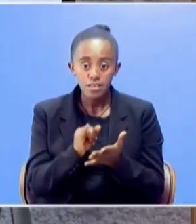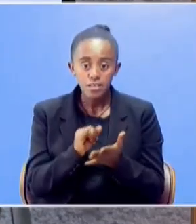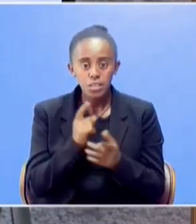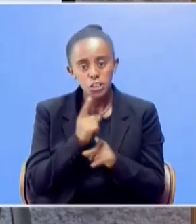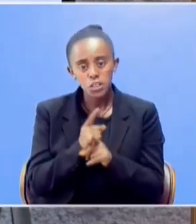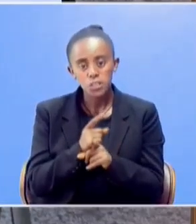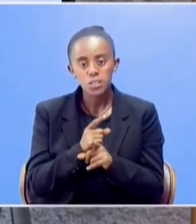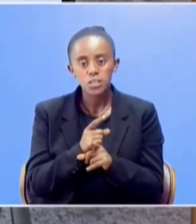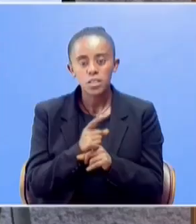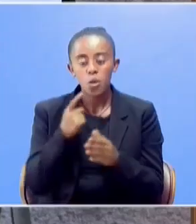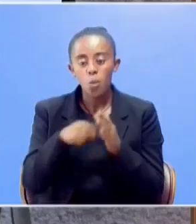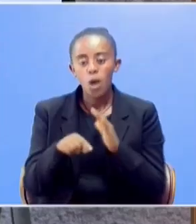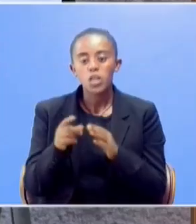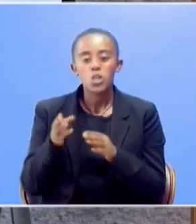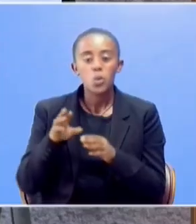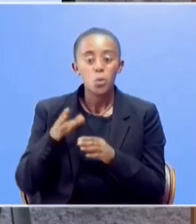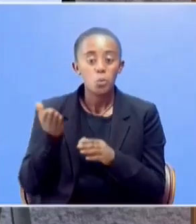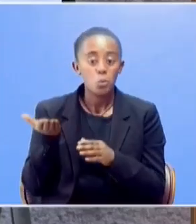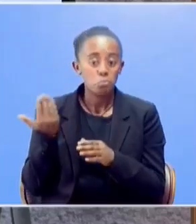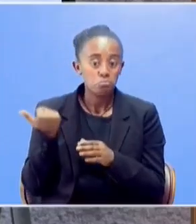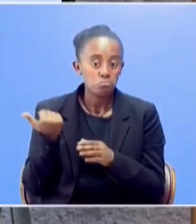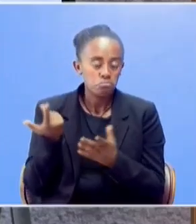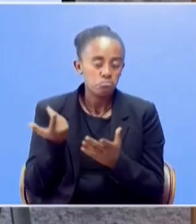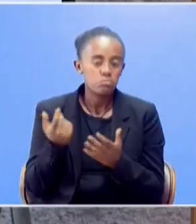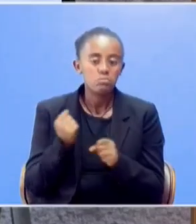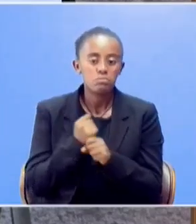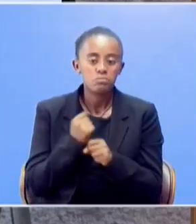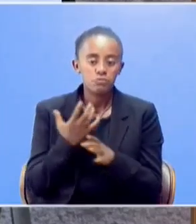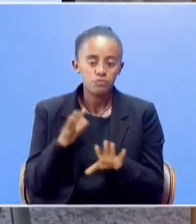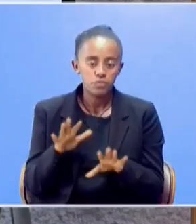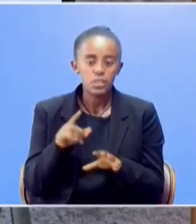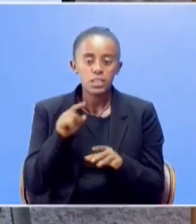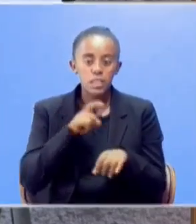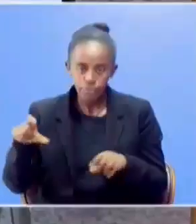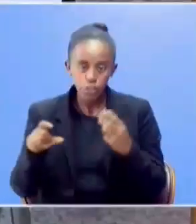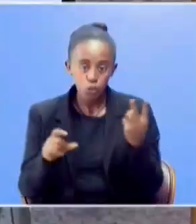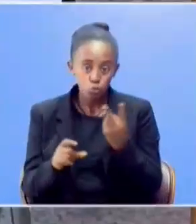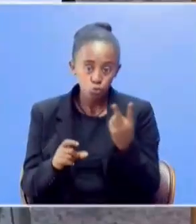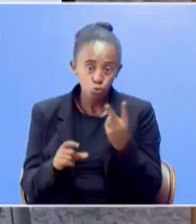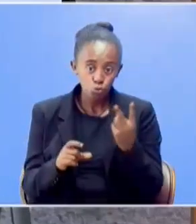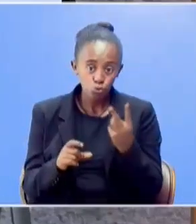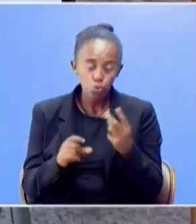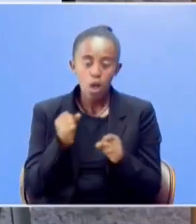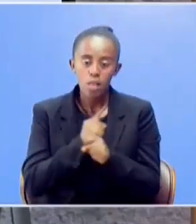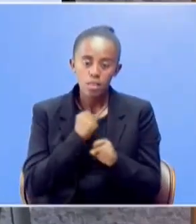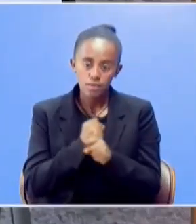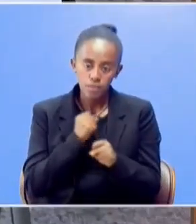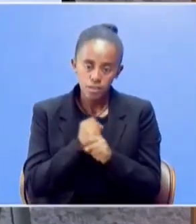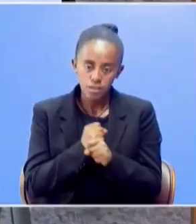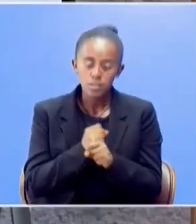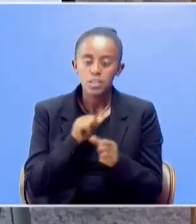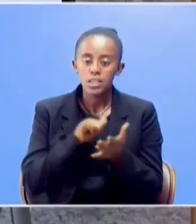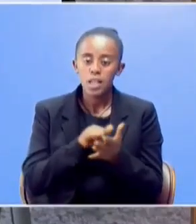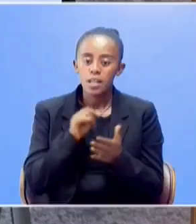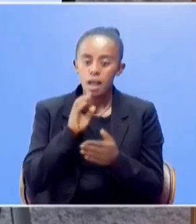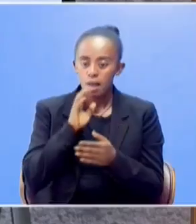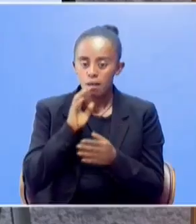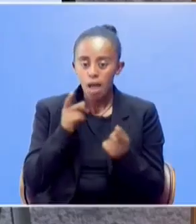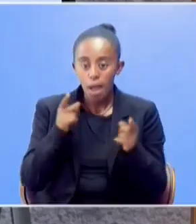just like what we were doing using the timeline, in order to show two activities that happen